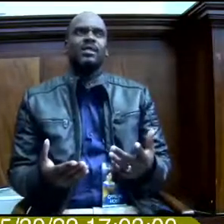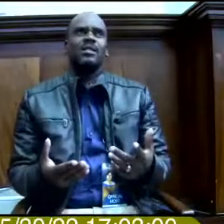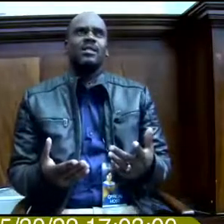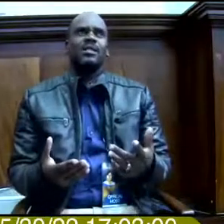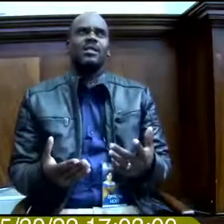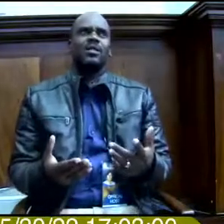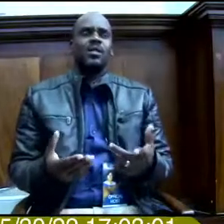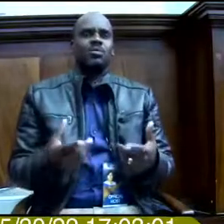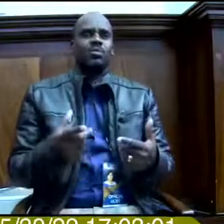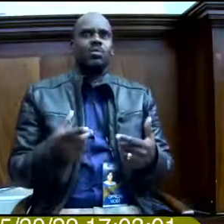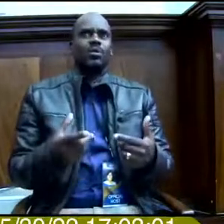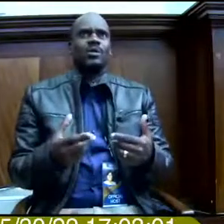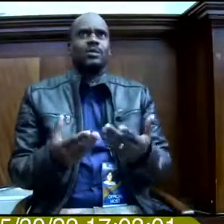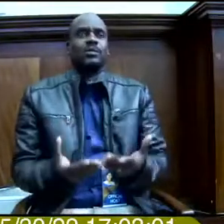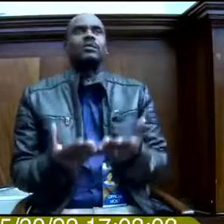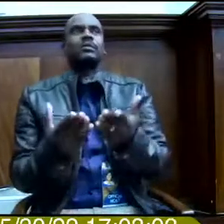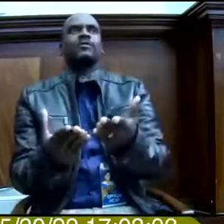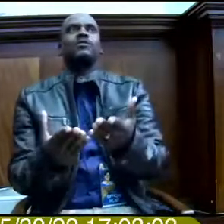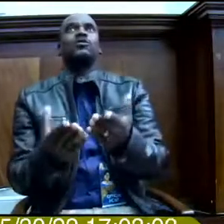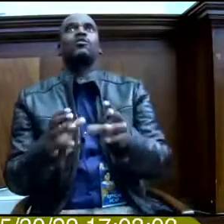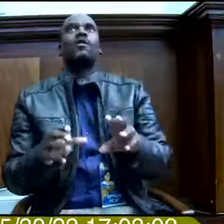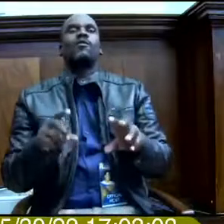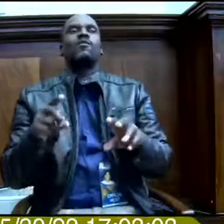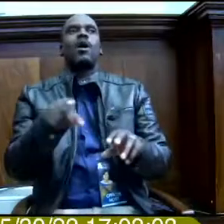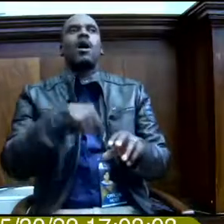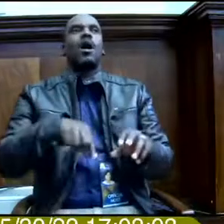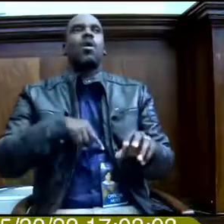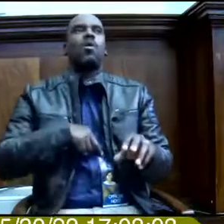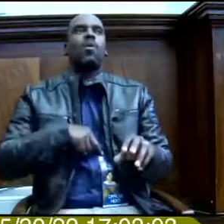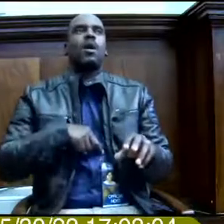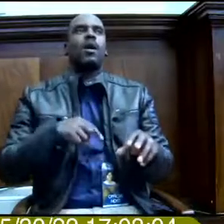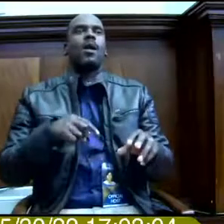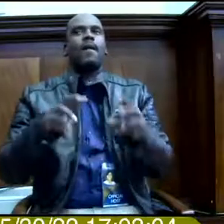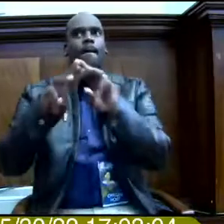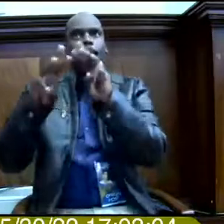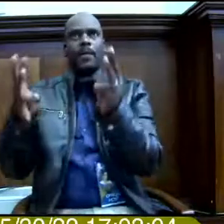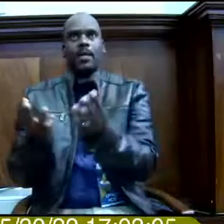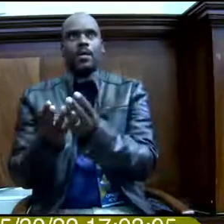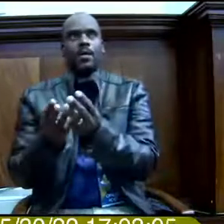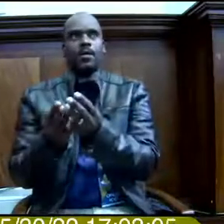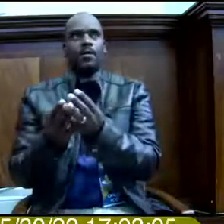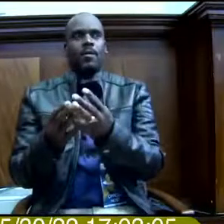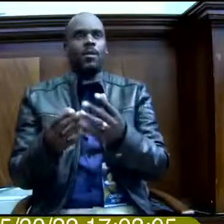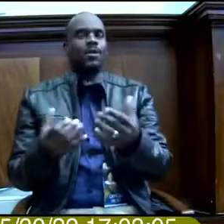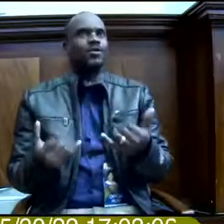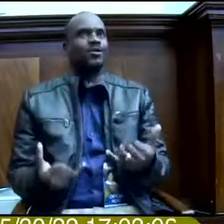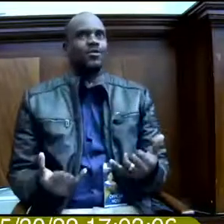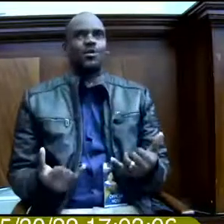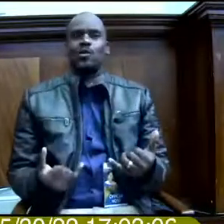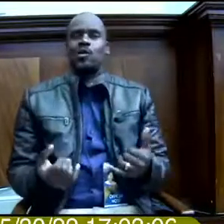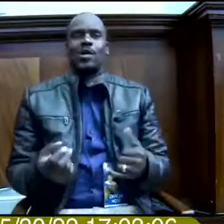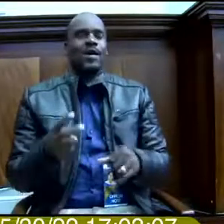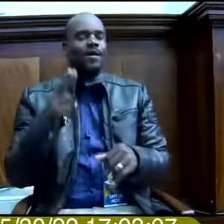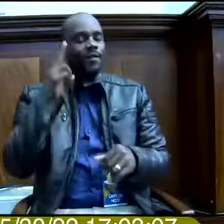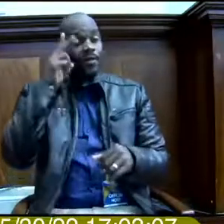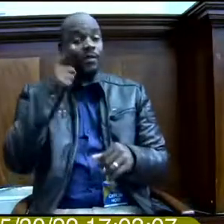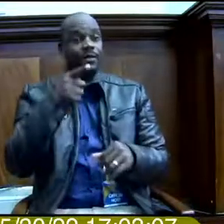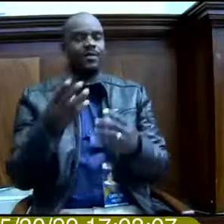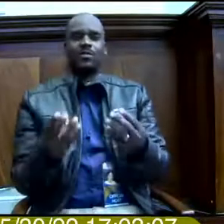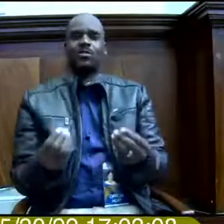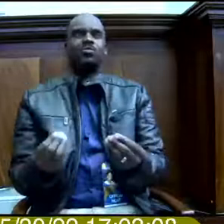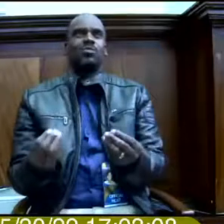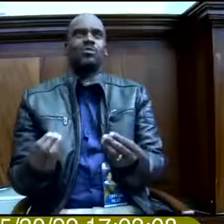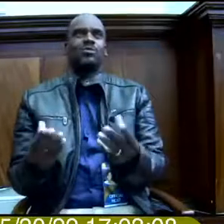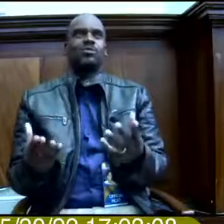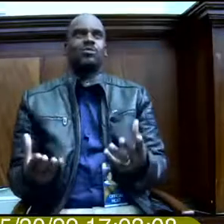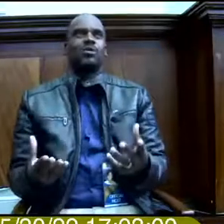service of our of of our of our people so i think it is possible the working class have a history